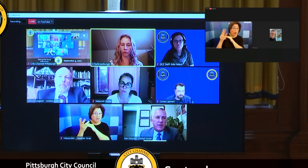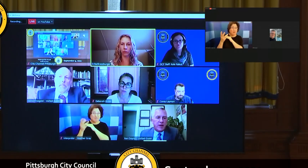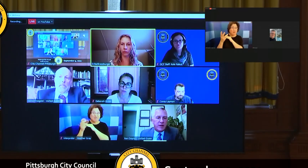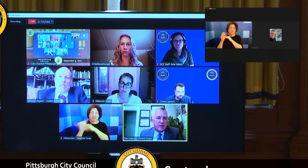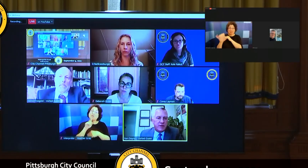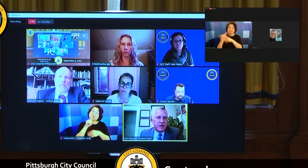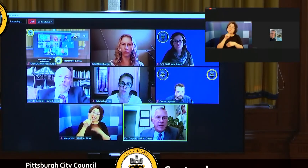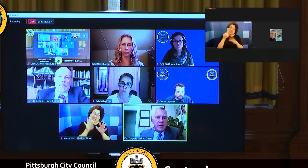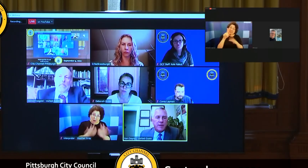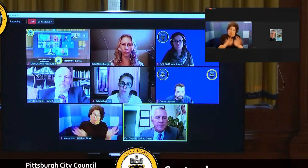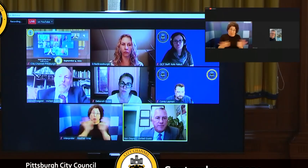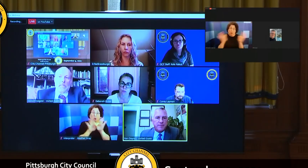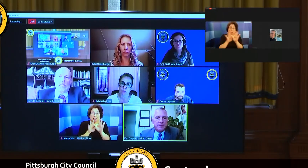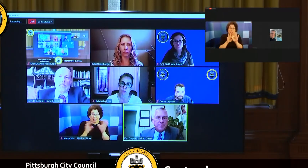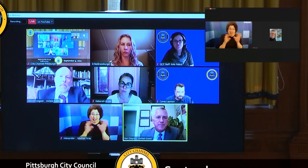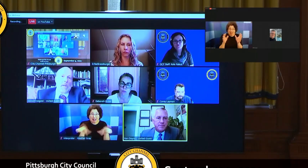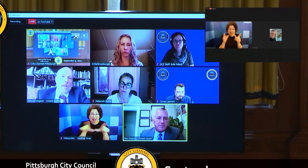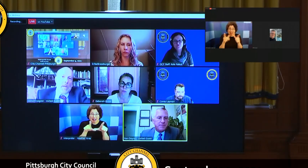that location.